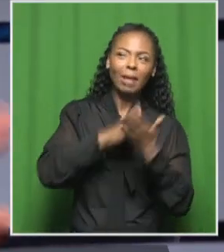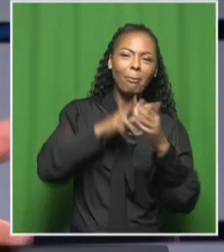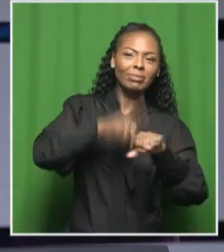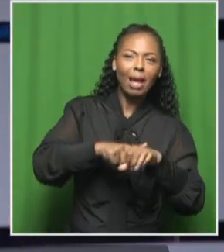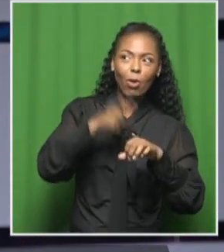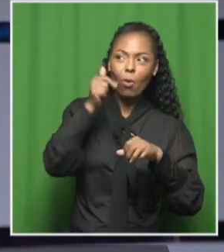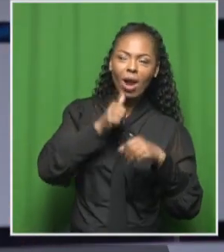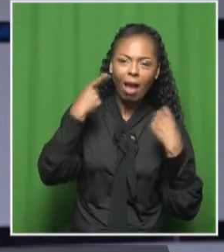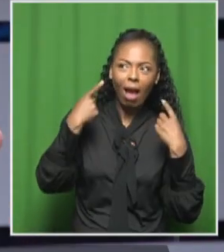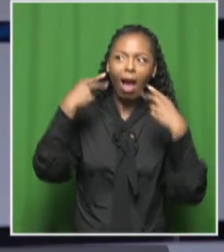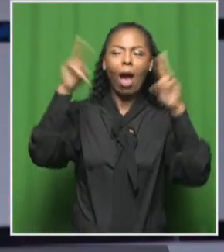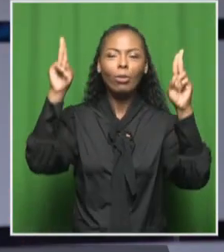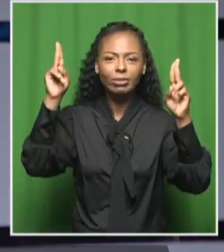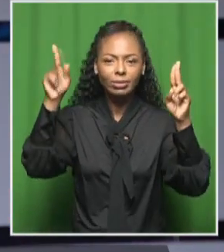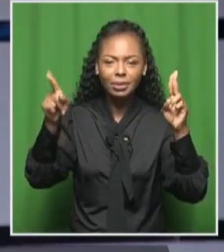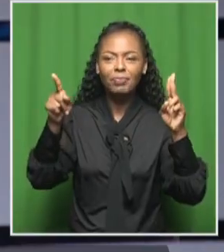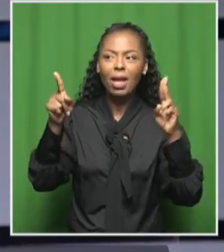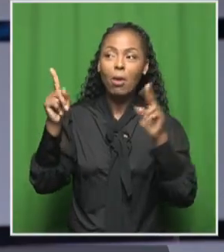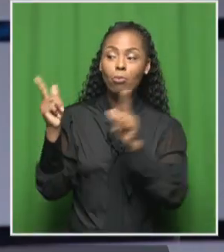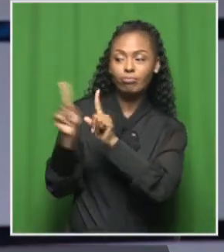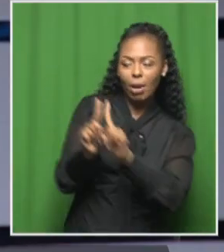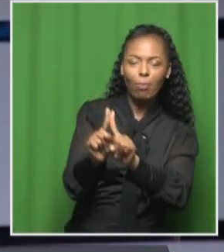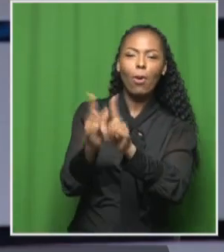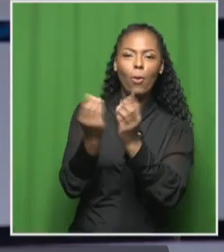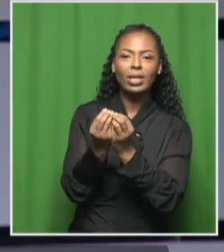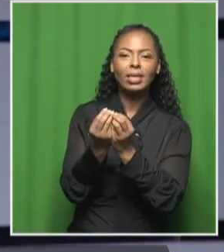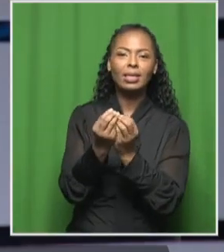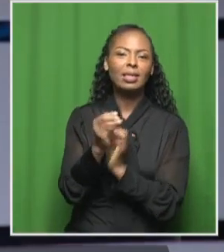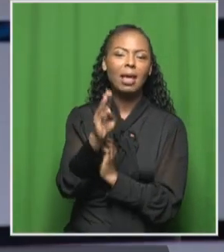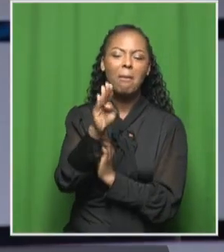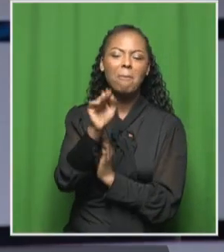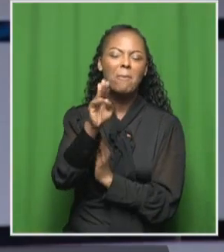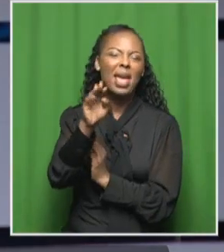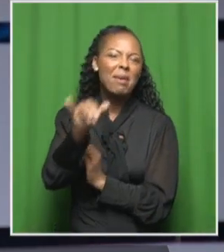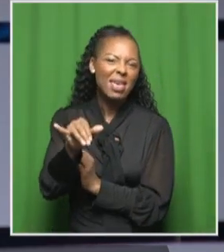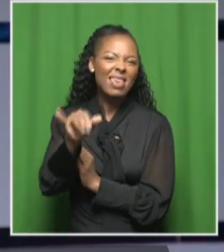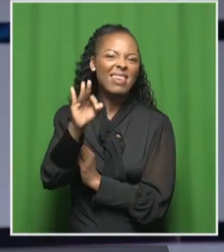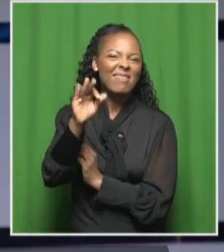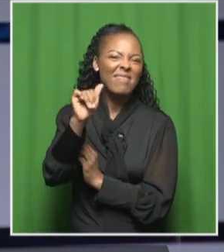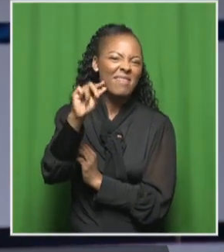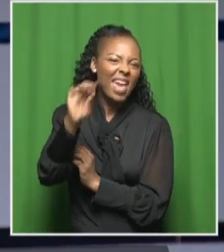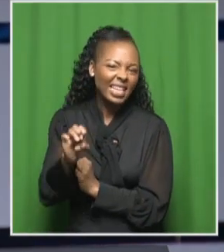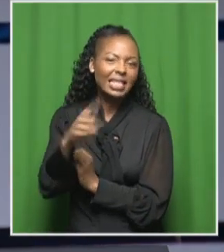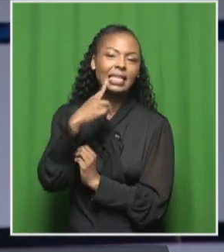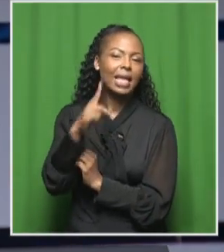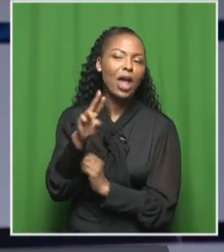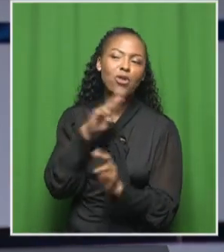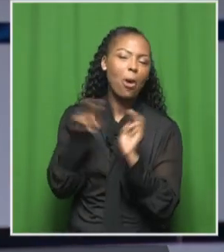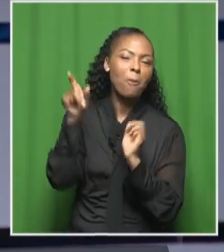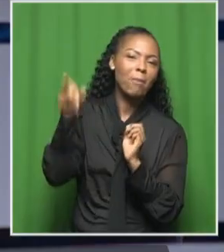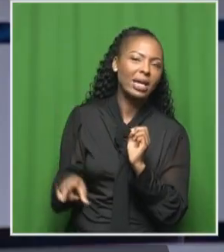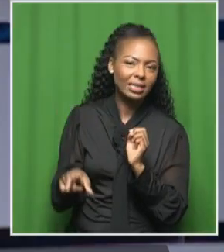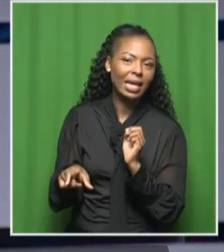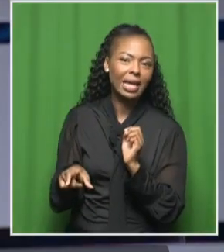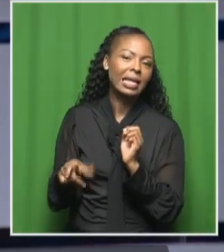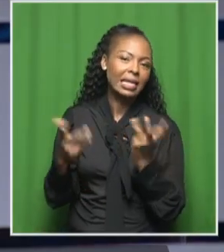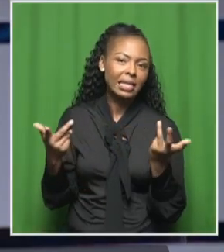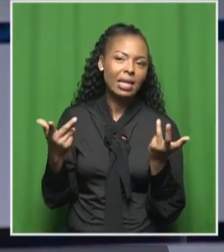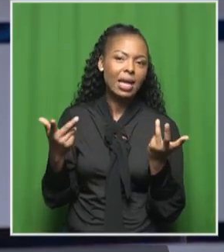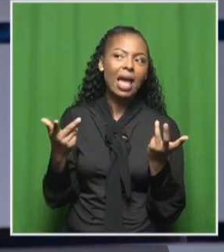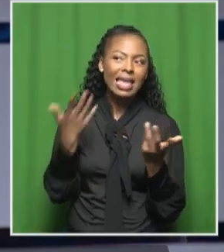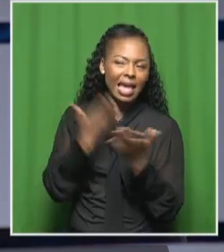special guest star with Kenny, with Babyface, and just recently we were just talking about that, and he says, there's no one else on this planet that could have done